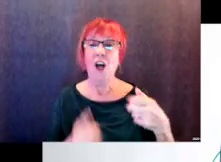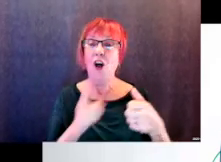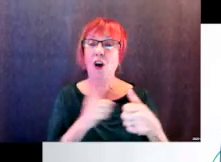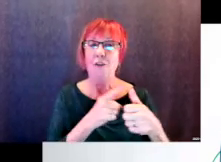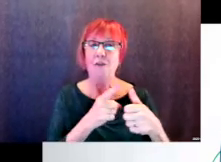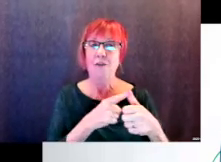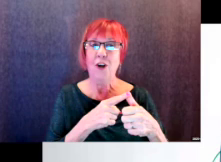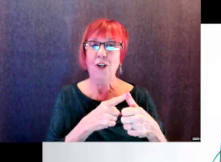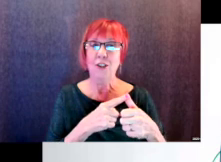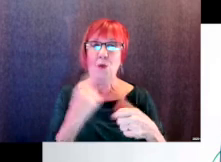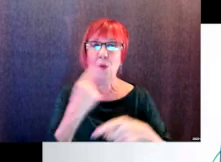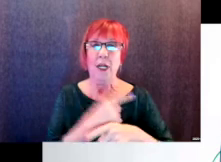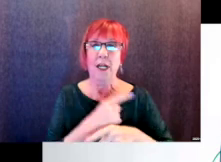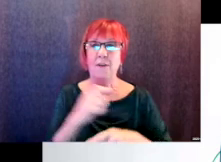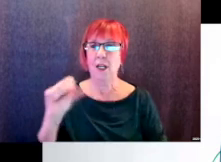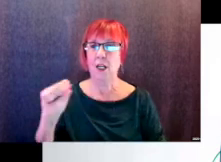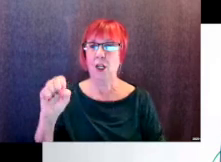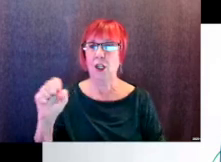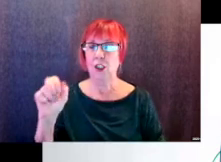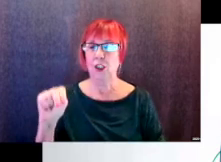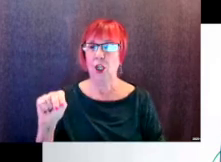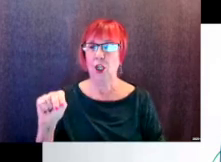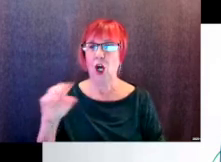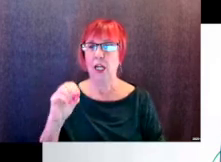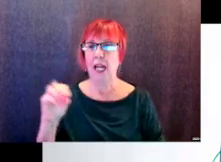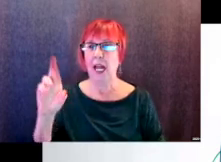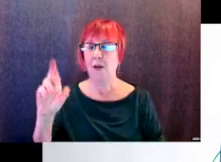We'll give Sean unmuting